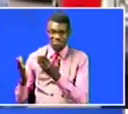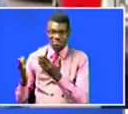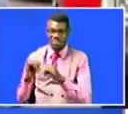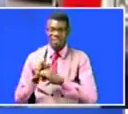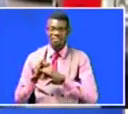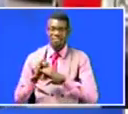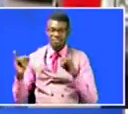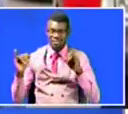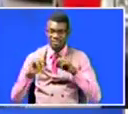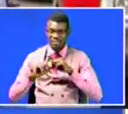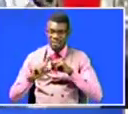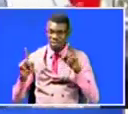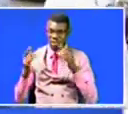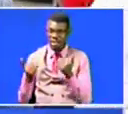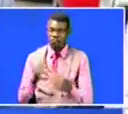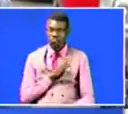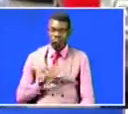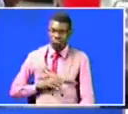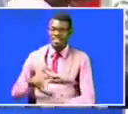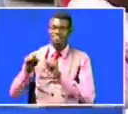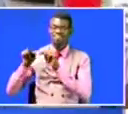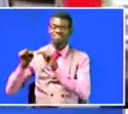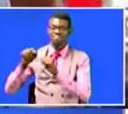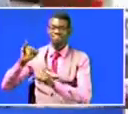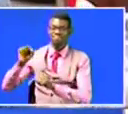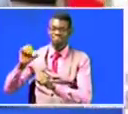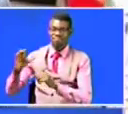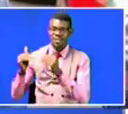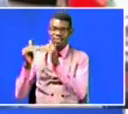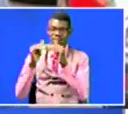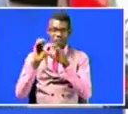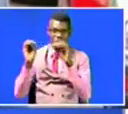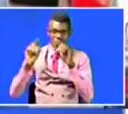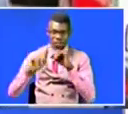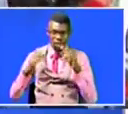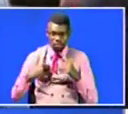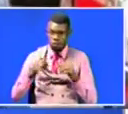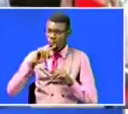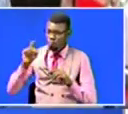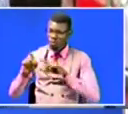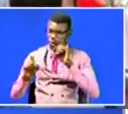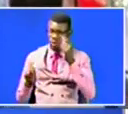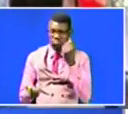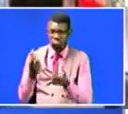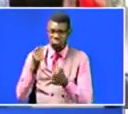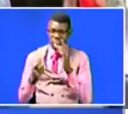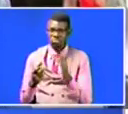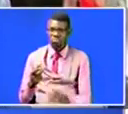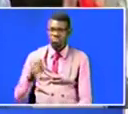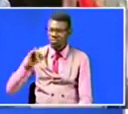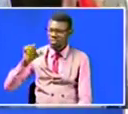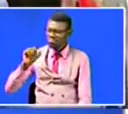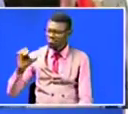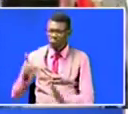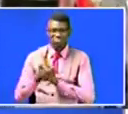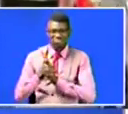verdict indicting the JSC for unfairness to Justice Ojwang, more questions are certainly poised to be raised on the competence of the commission